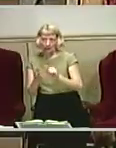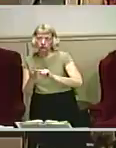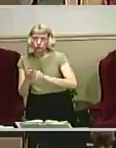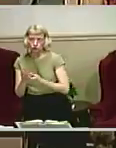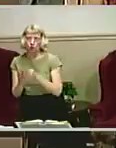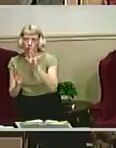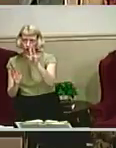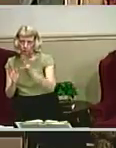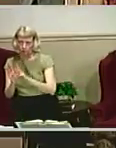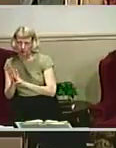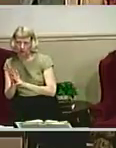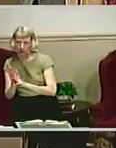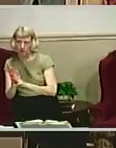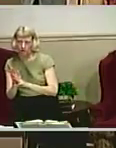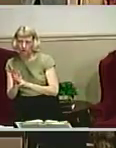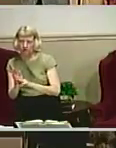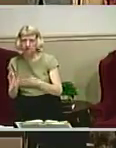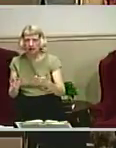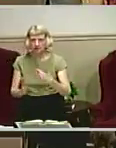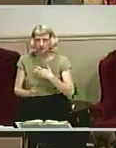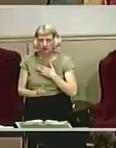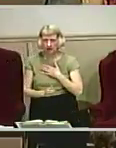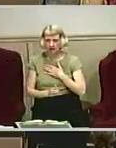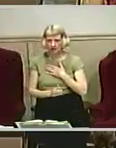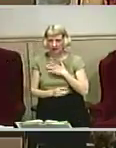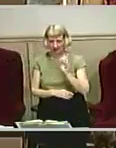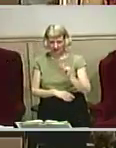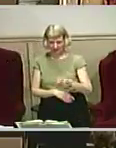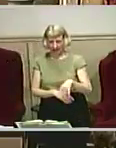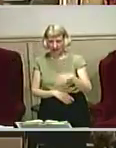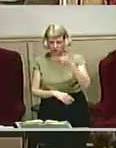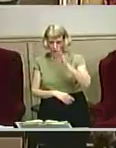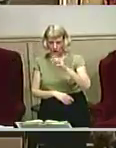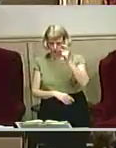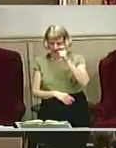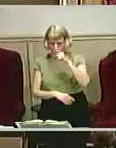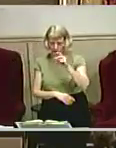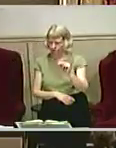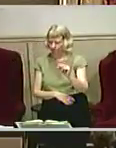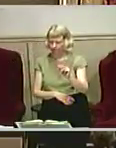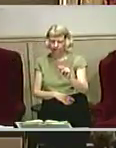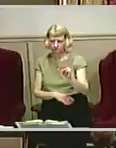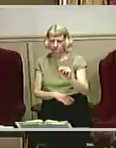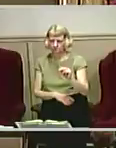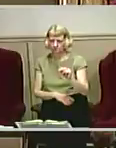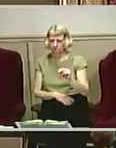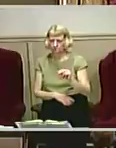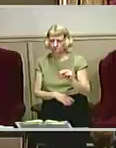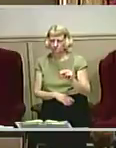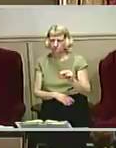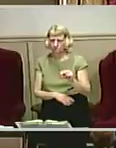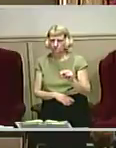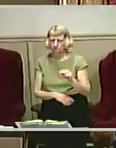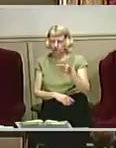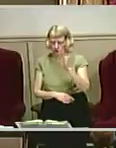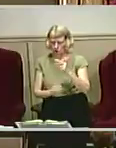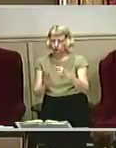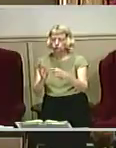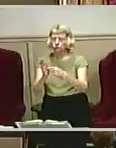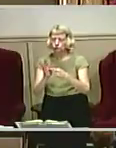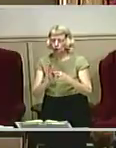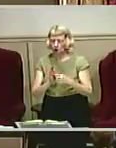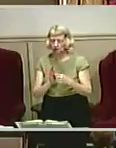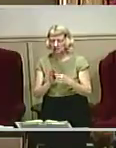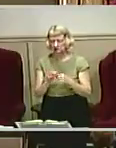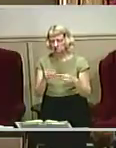work it into this. Is that the wisdom maybe that God gave me? No. I took maybe what God showed me to do, and then I decided, hey,